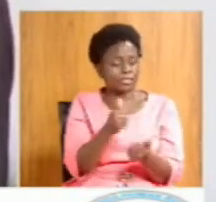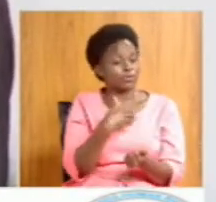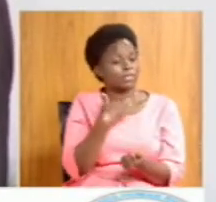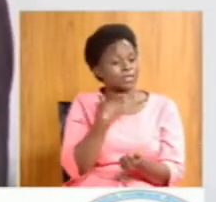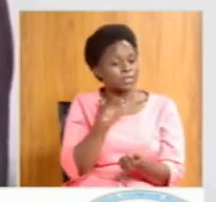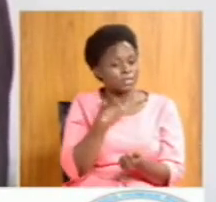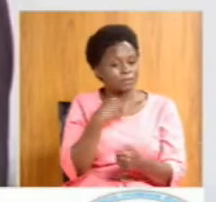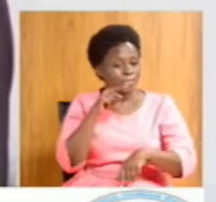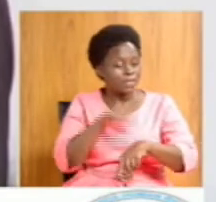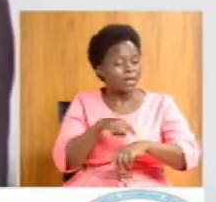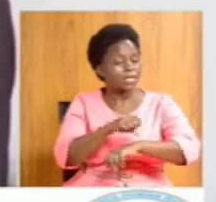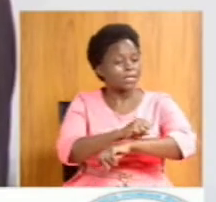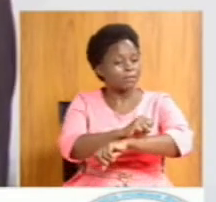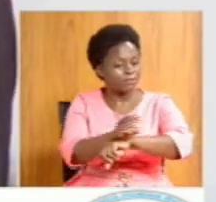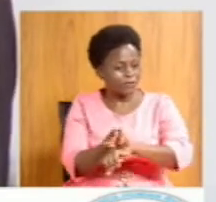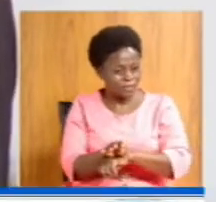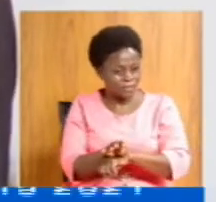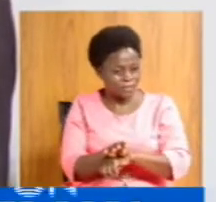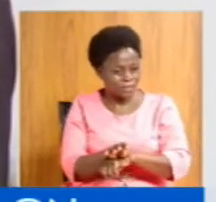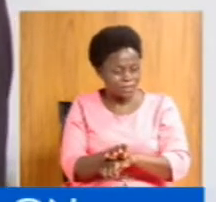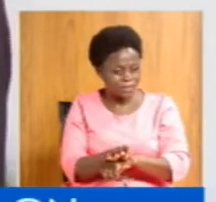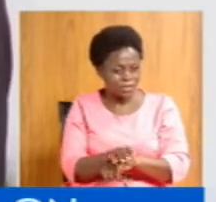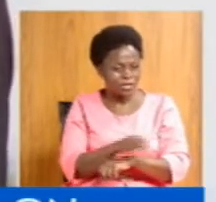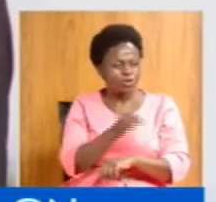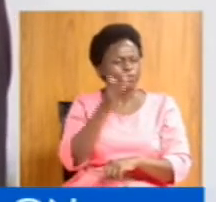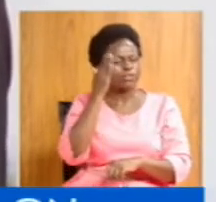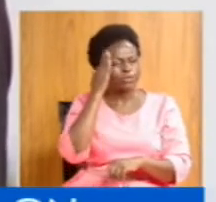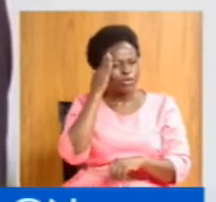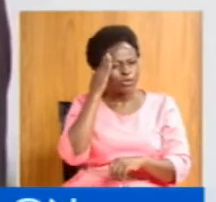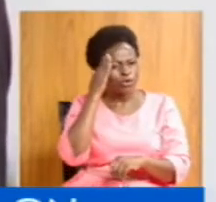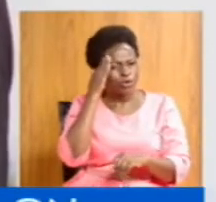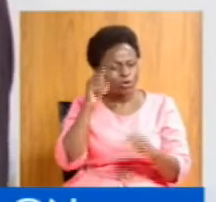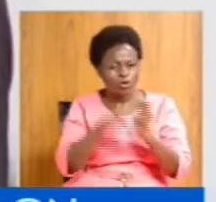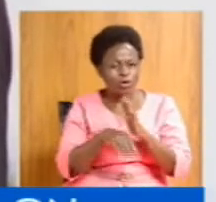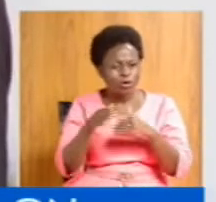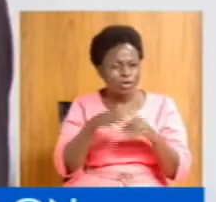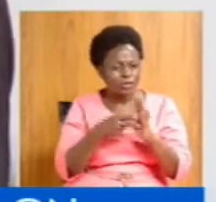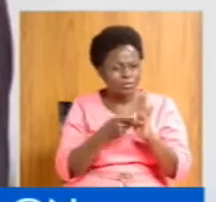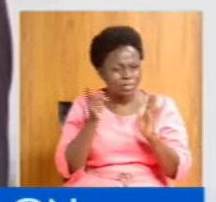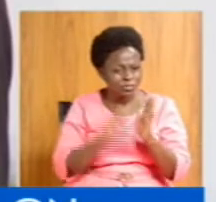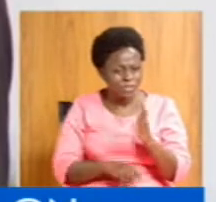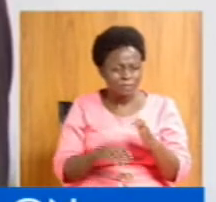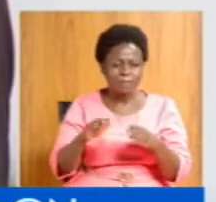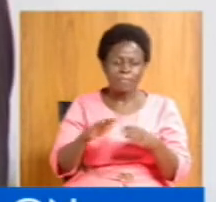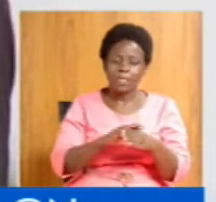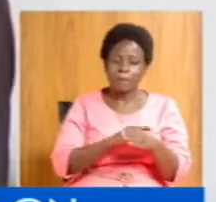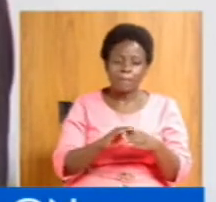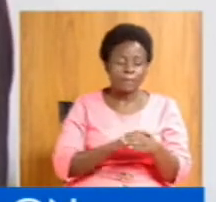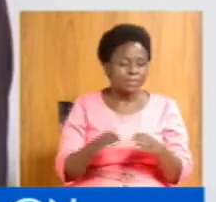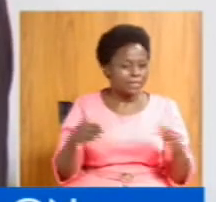during COVID of course you know what the lockdown meant that businesses came to a halt